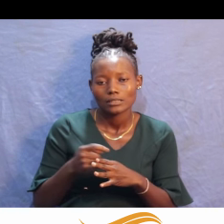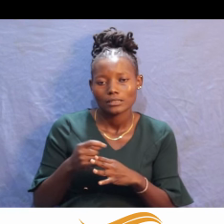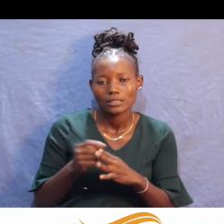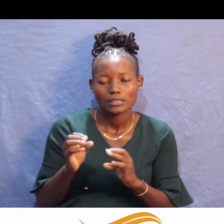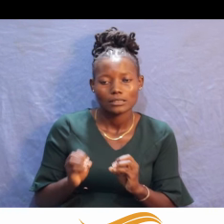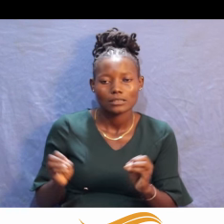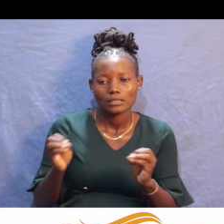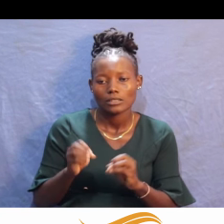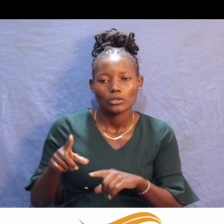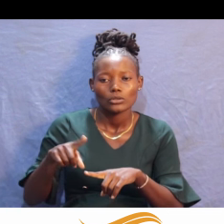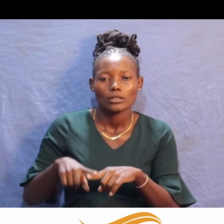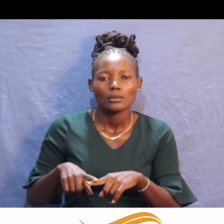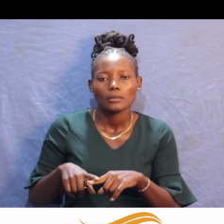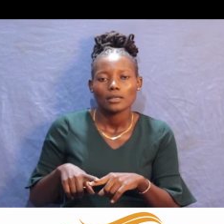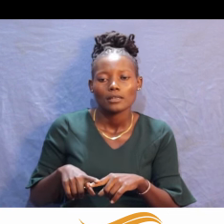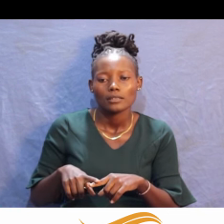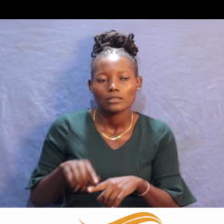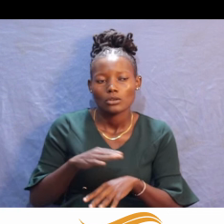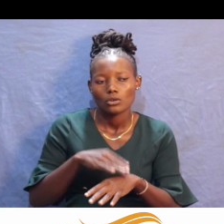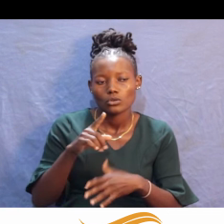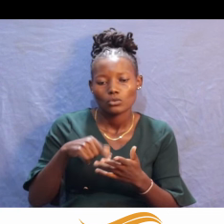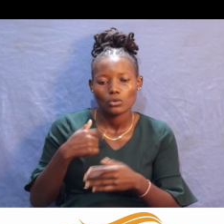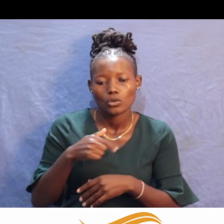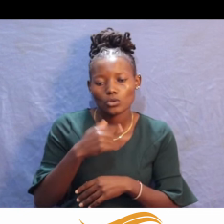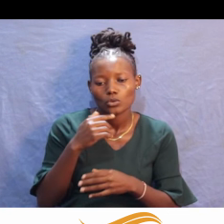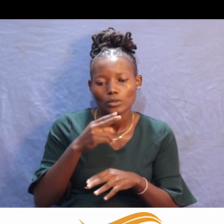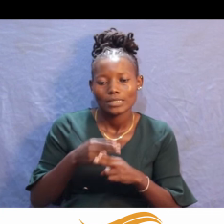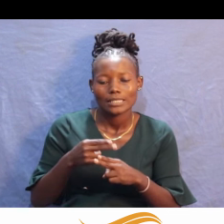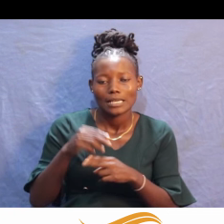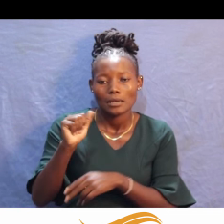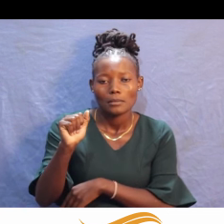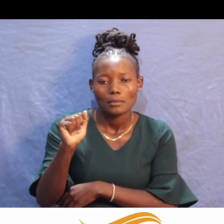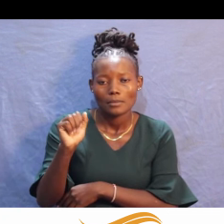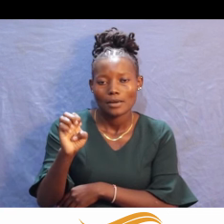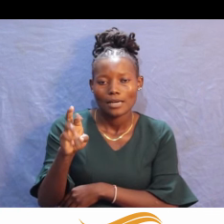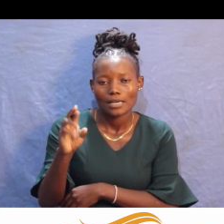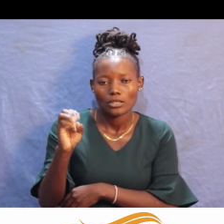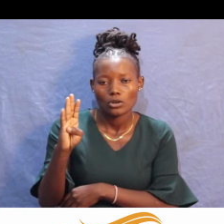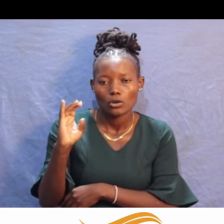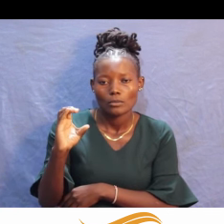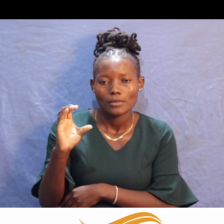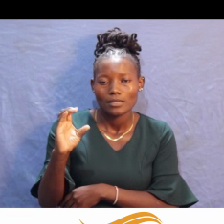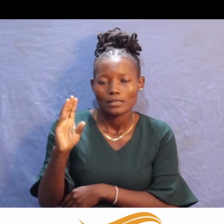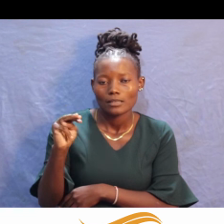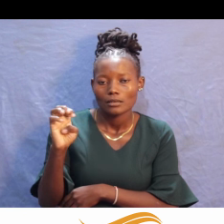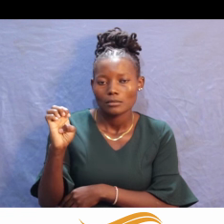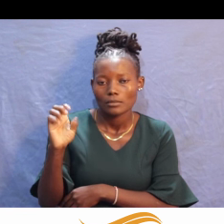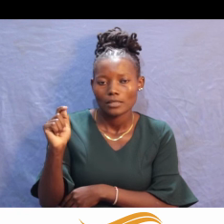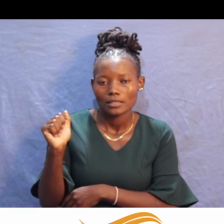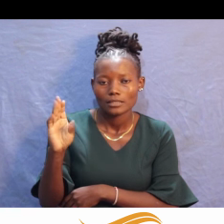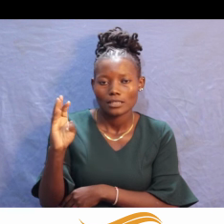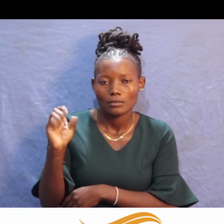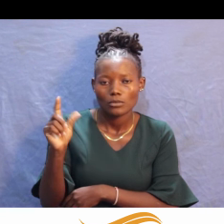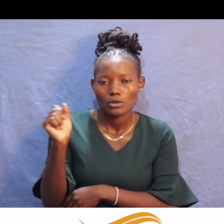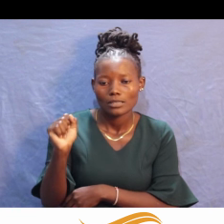relying on what we call anaerobic metabolism. His muscles have not started to